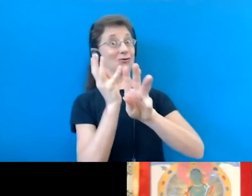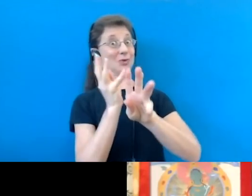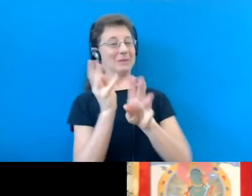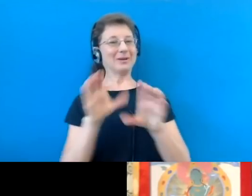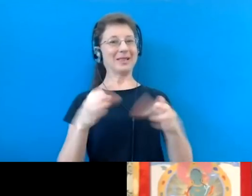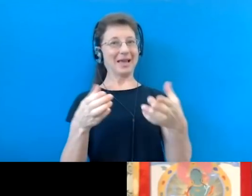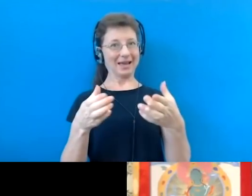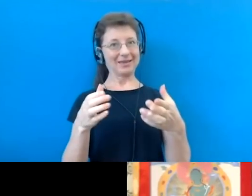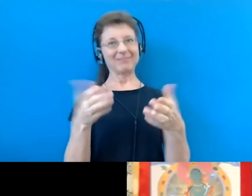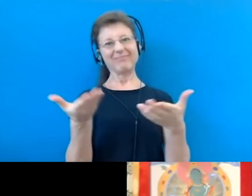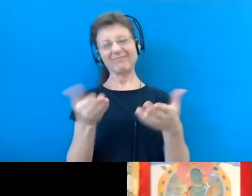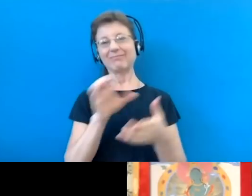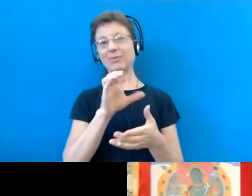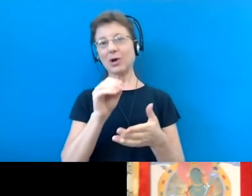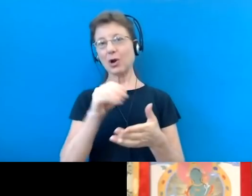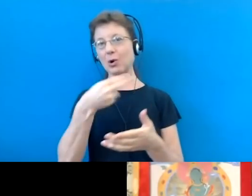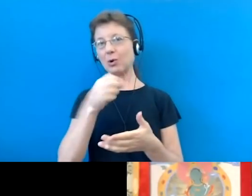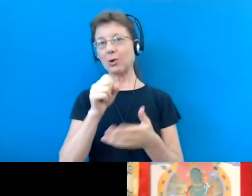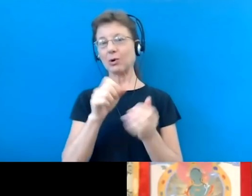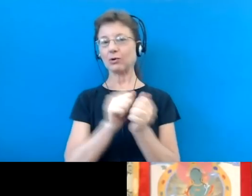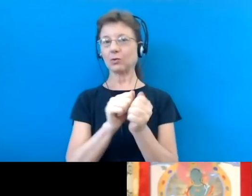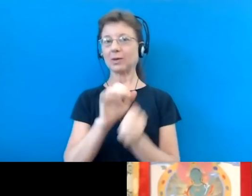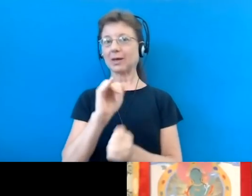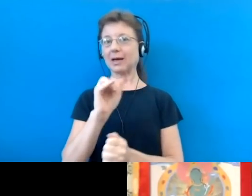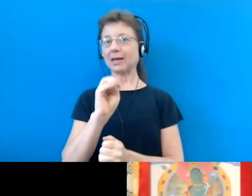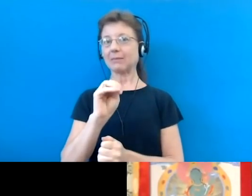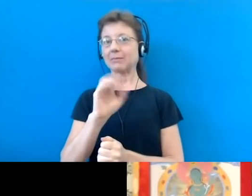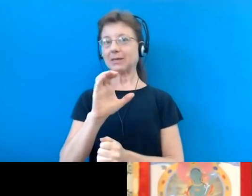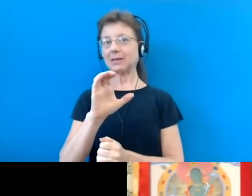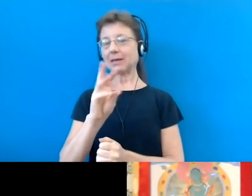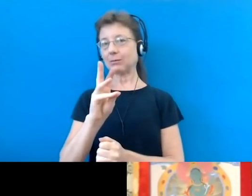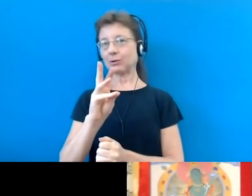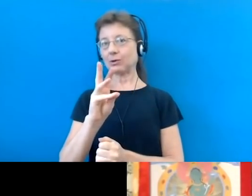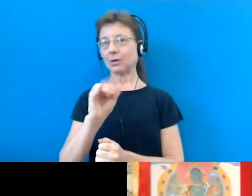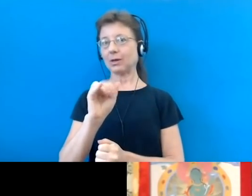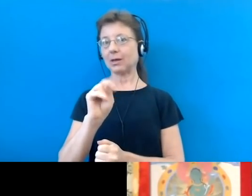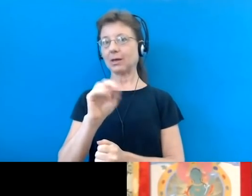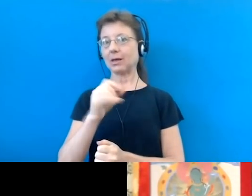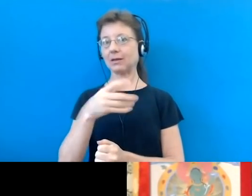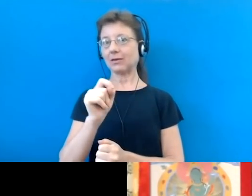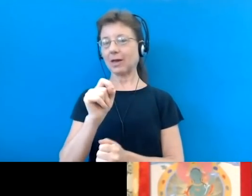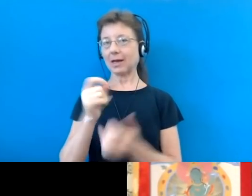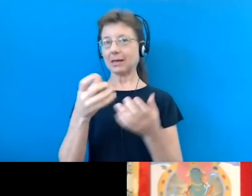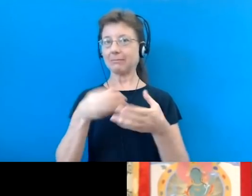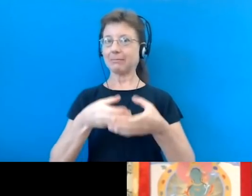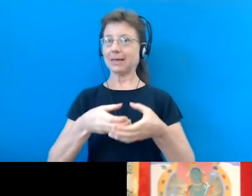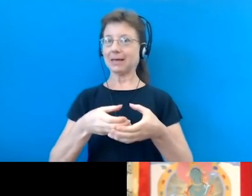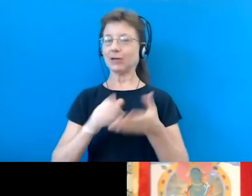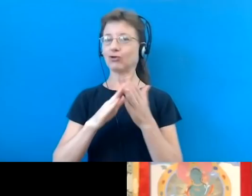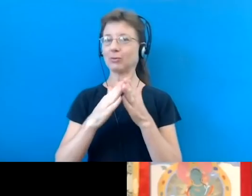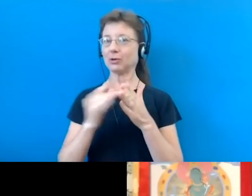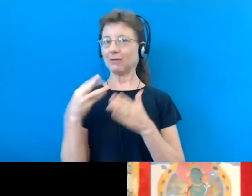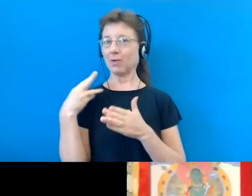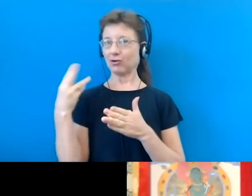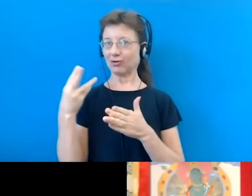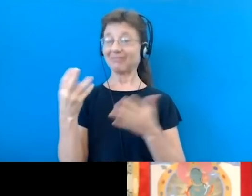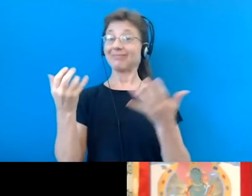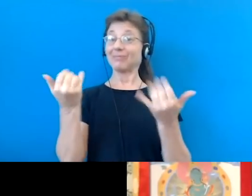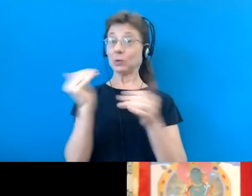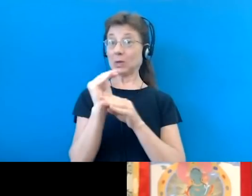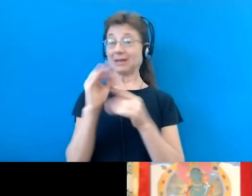Insight Meditation Community of Washington. And tonight's a special night, as we have a guest with us